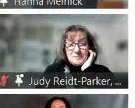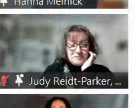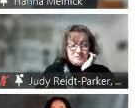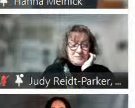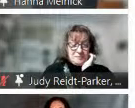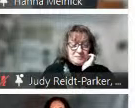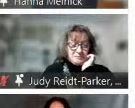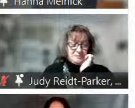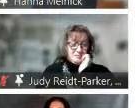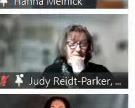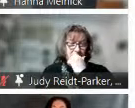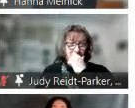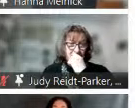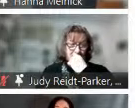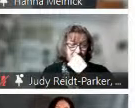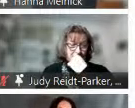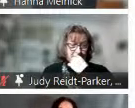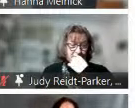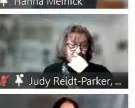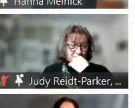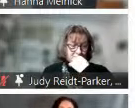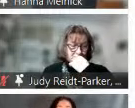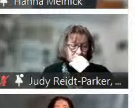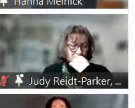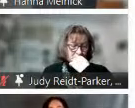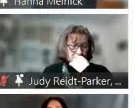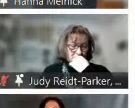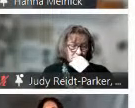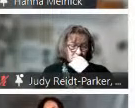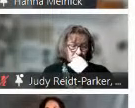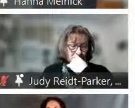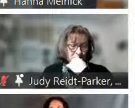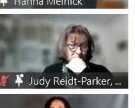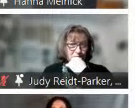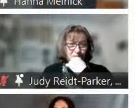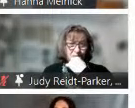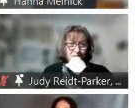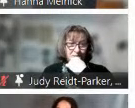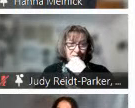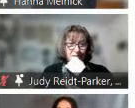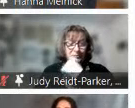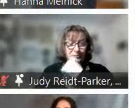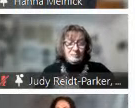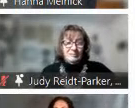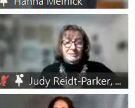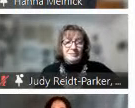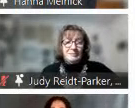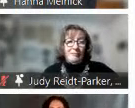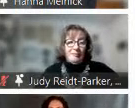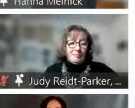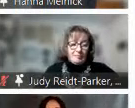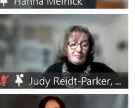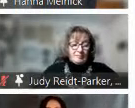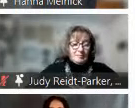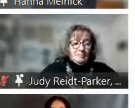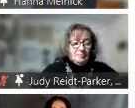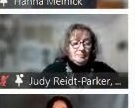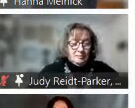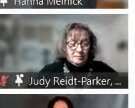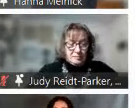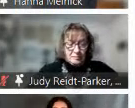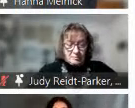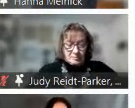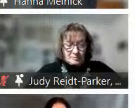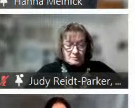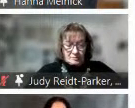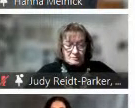practice approaches in meeting children and their families' unique needs. This is accomplished by treating all children and their families with respect